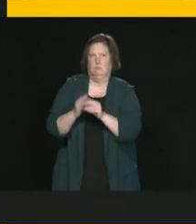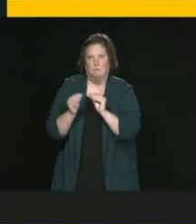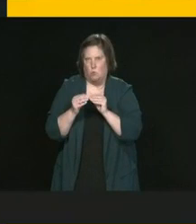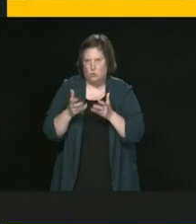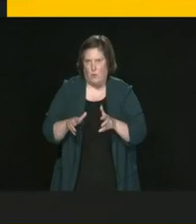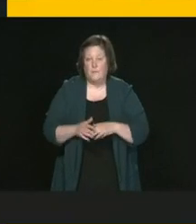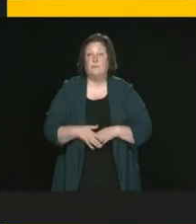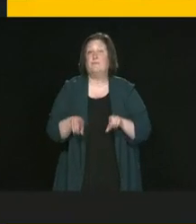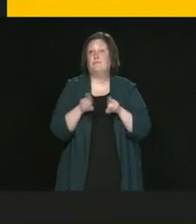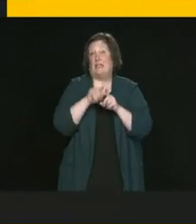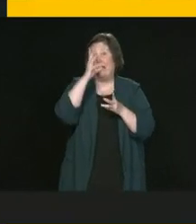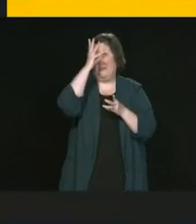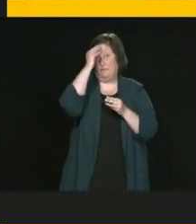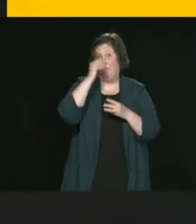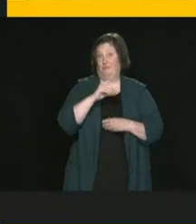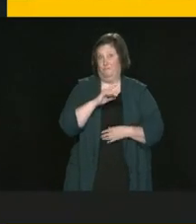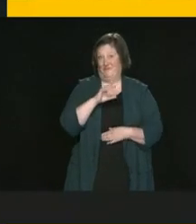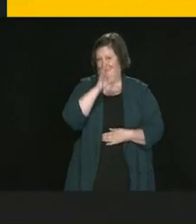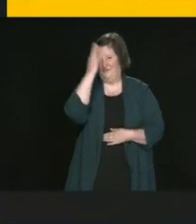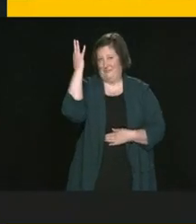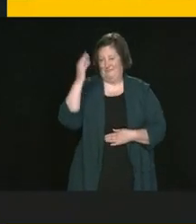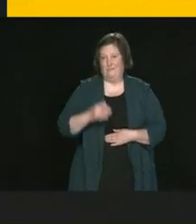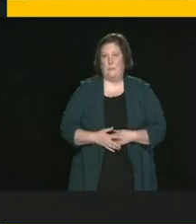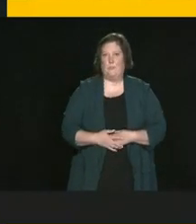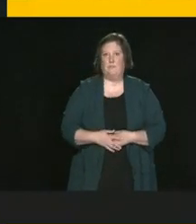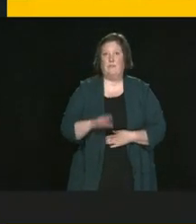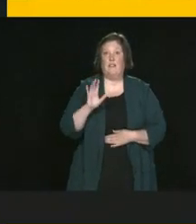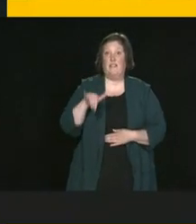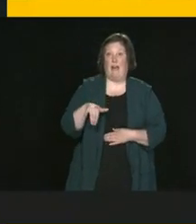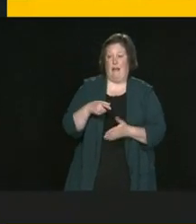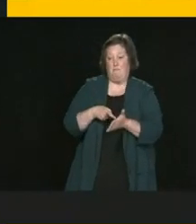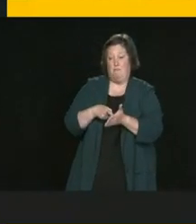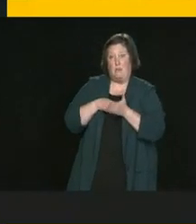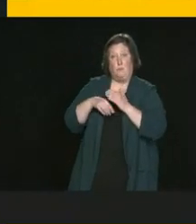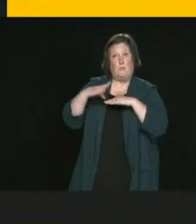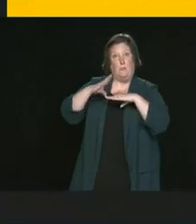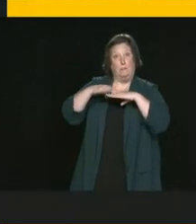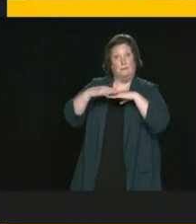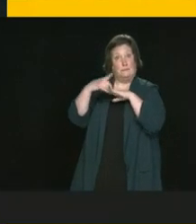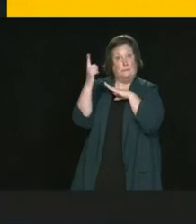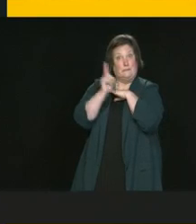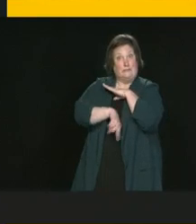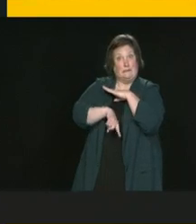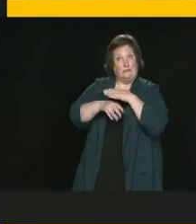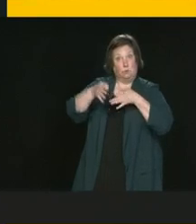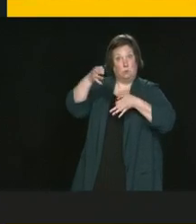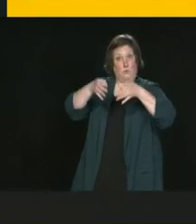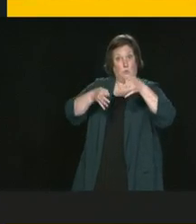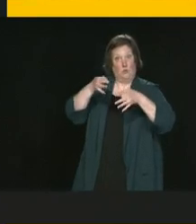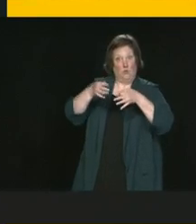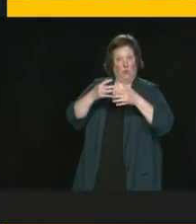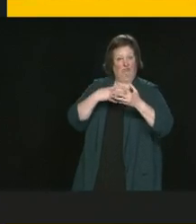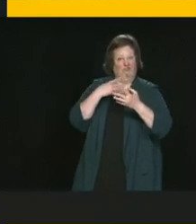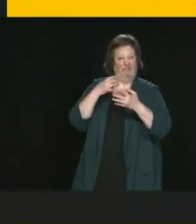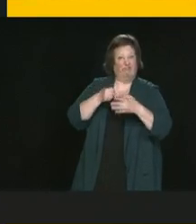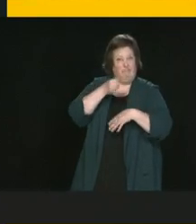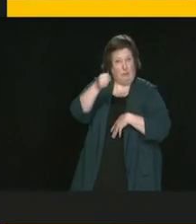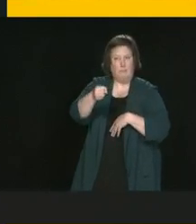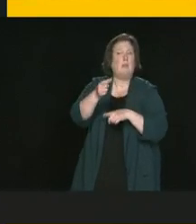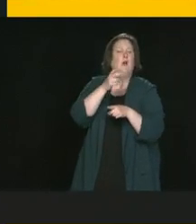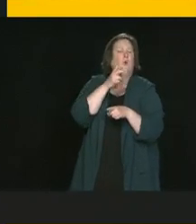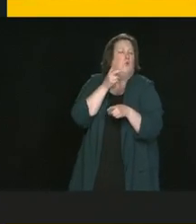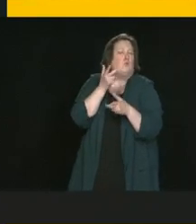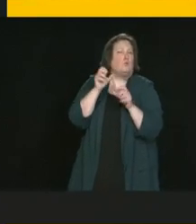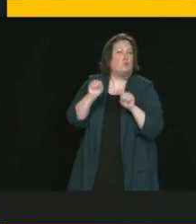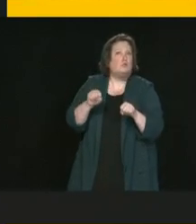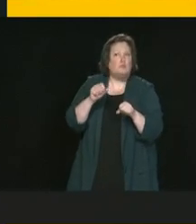Removing mandatory minimum sentences is certainly one way of moving forward, and we are currently looking at that and other measures to ensure